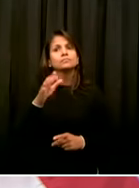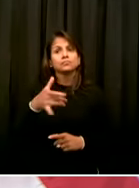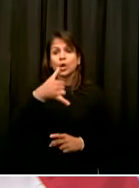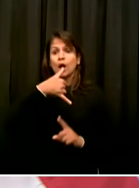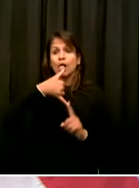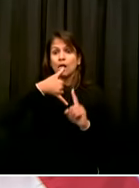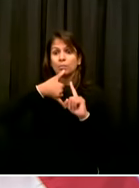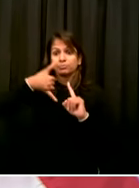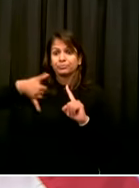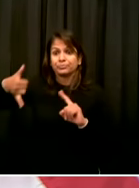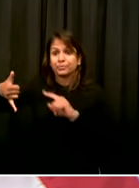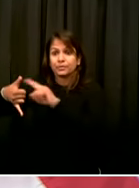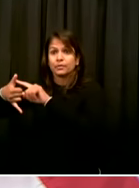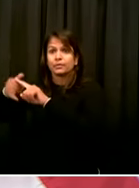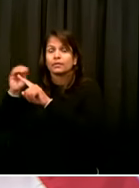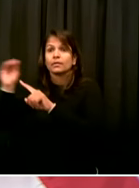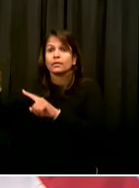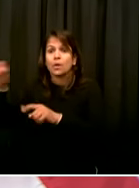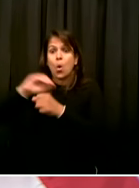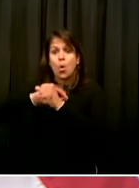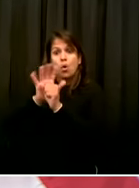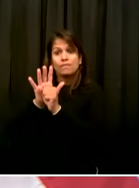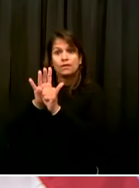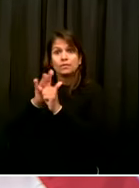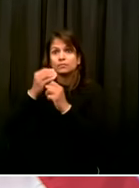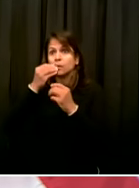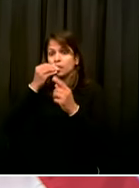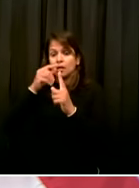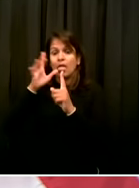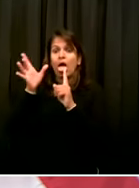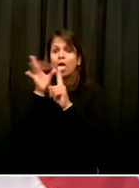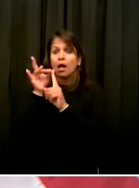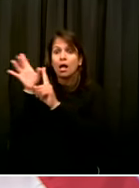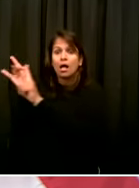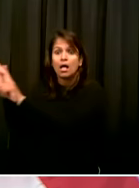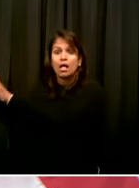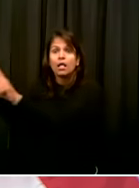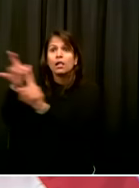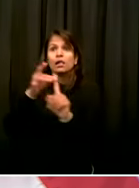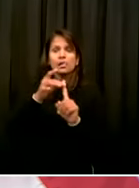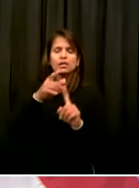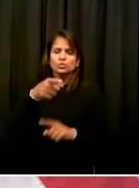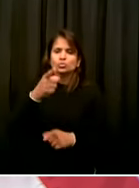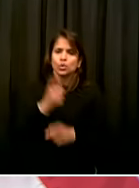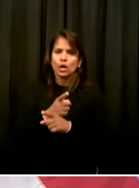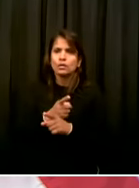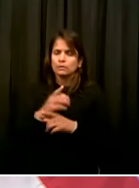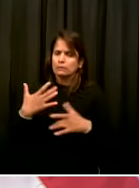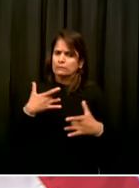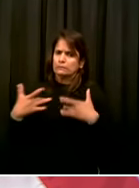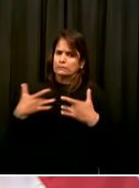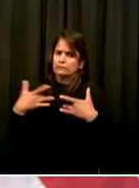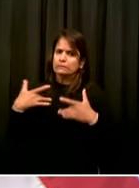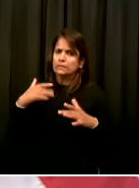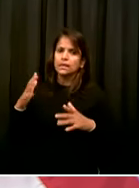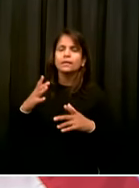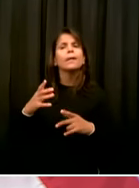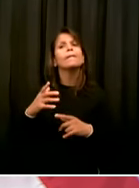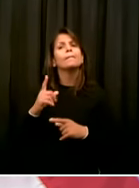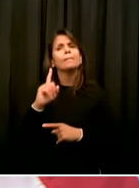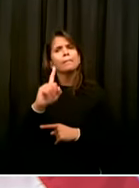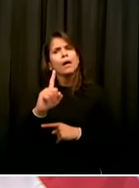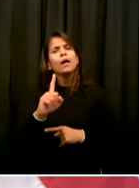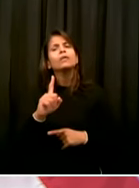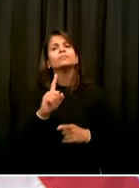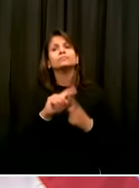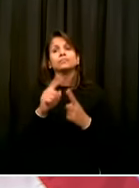the second is the direct effects of tobacco themselves, both for the person who may be using it as well as